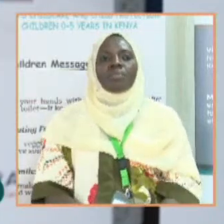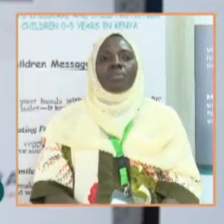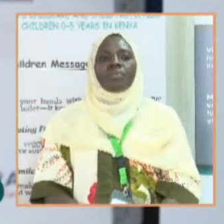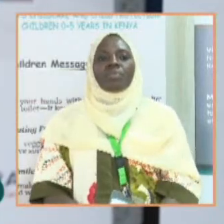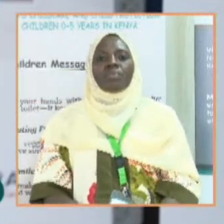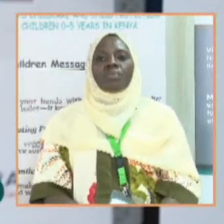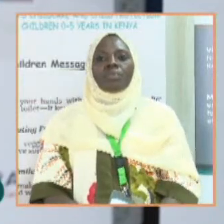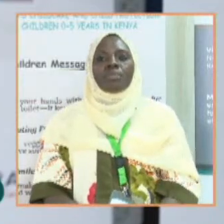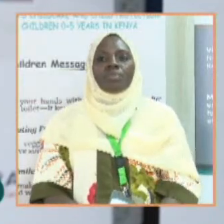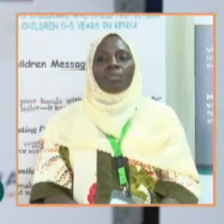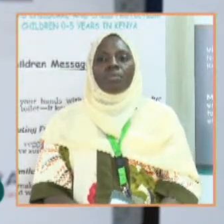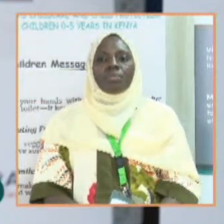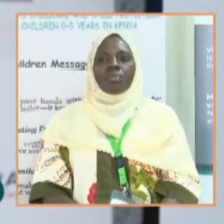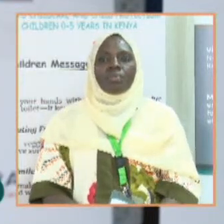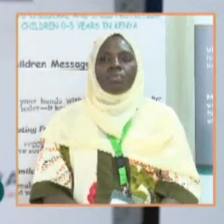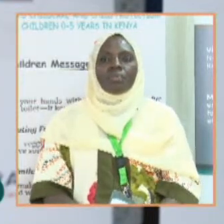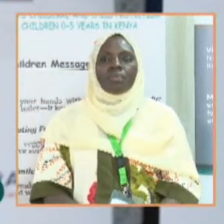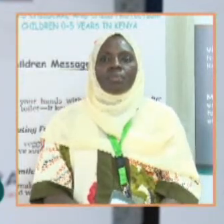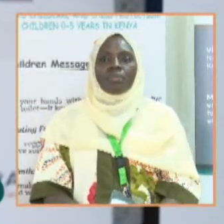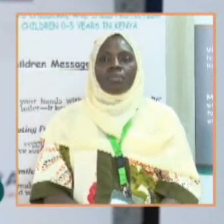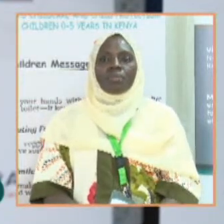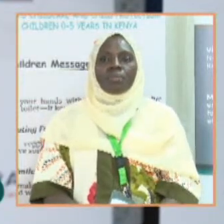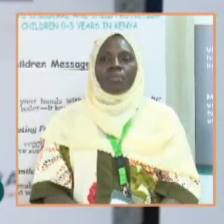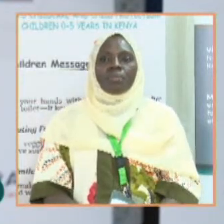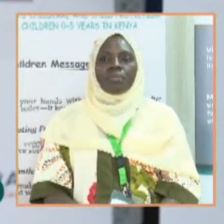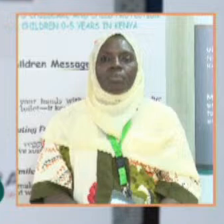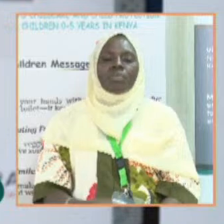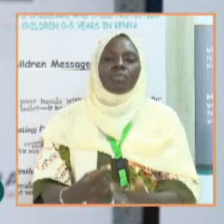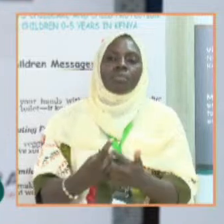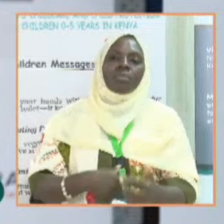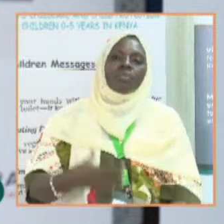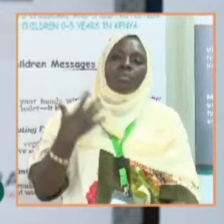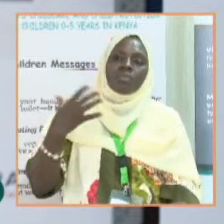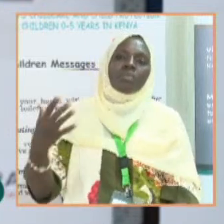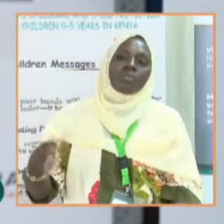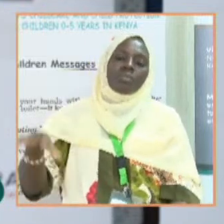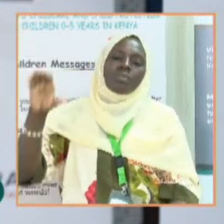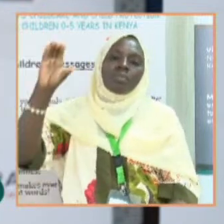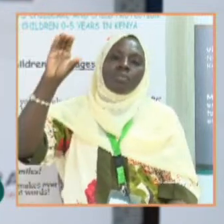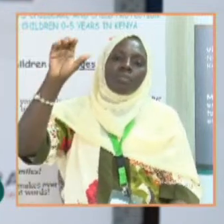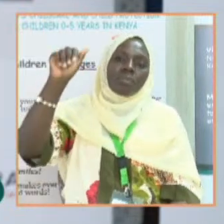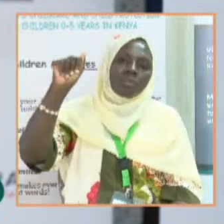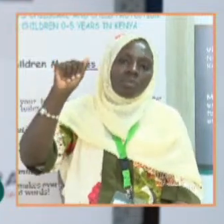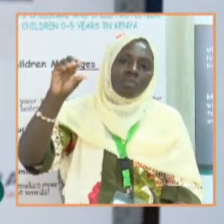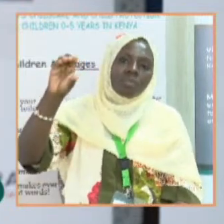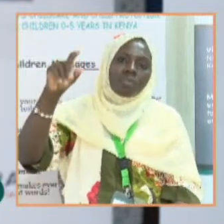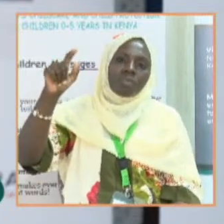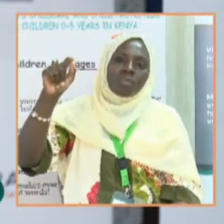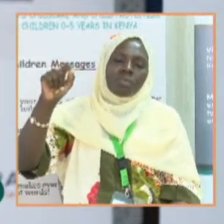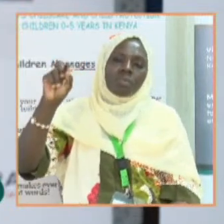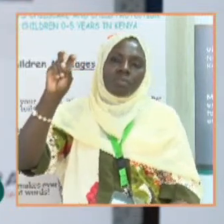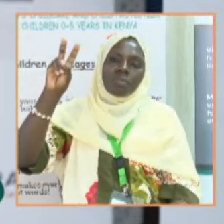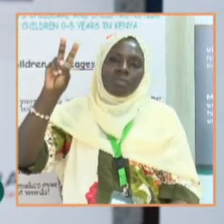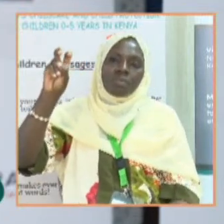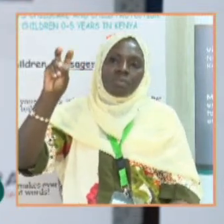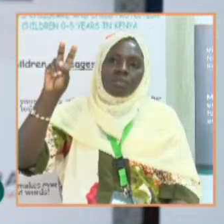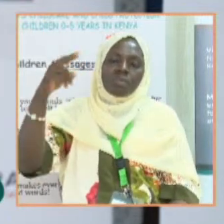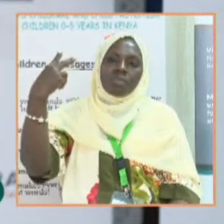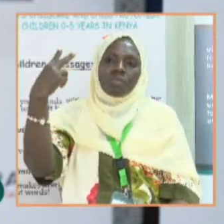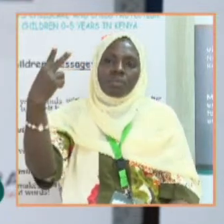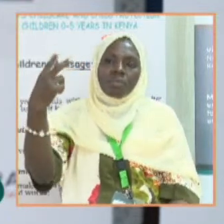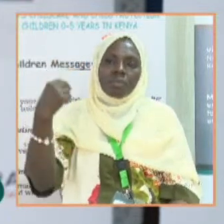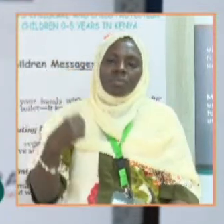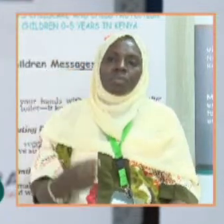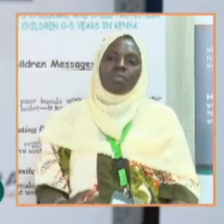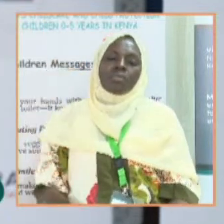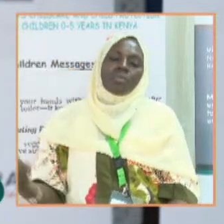was created by a mandate from the Children's Act 2022 that then oversees all child affairs, including